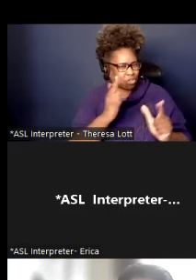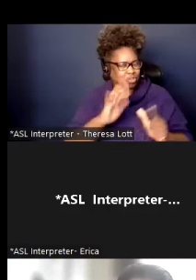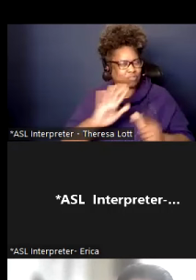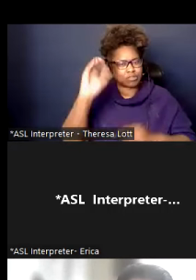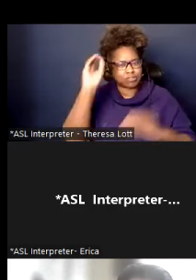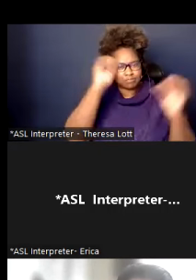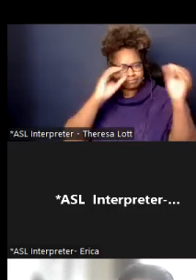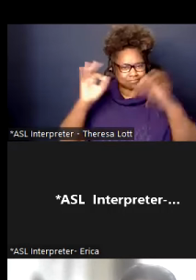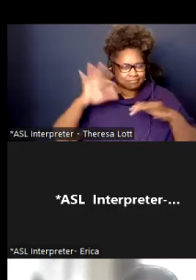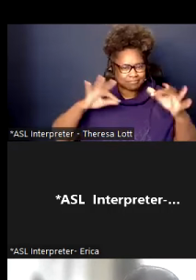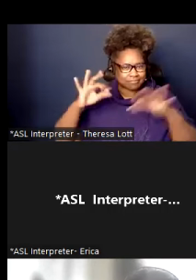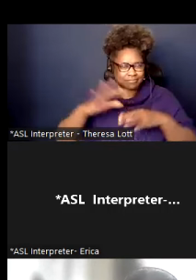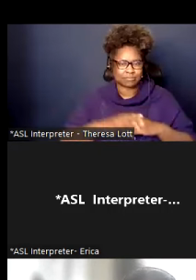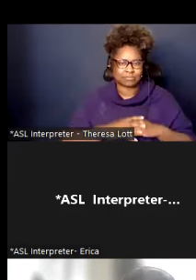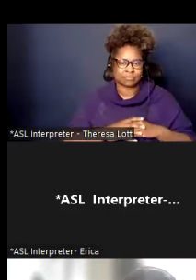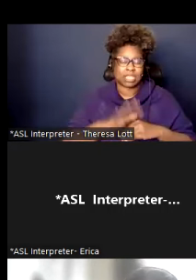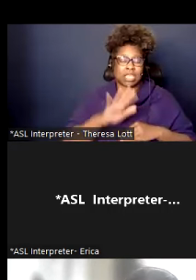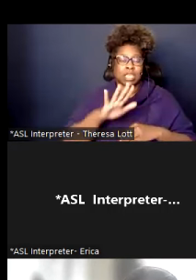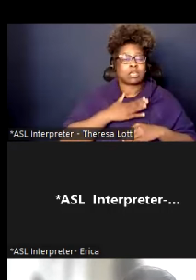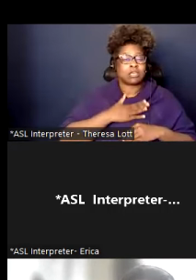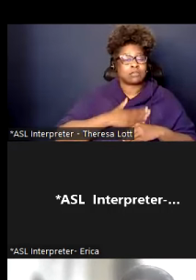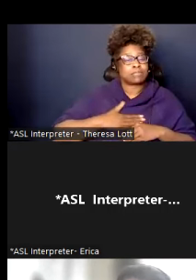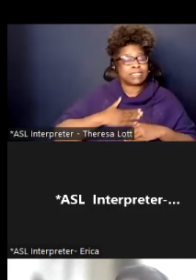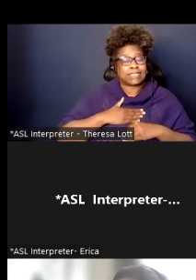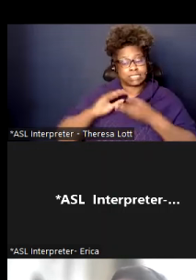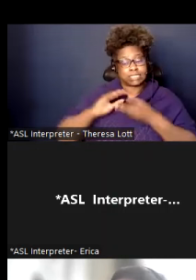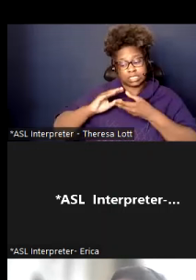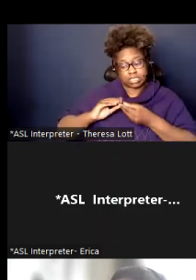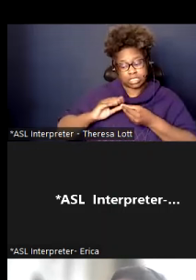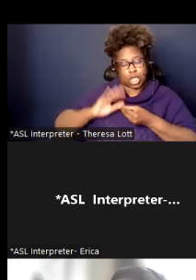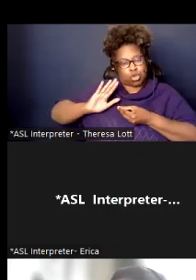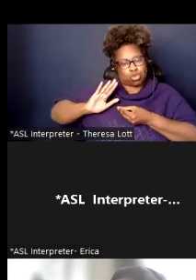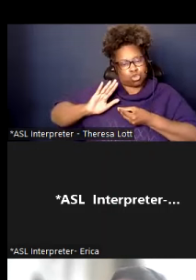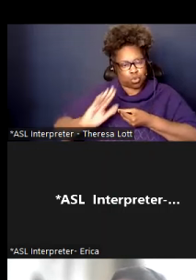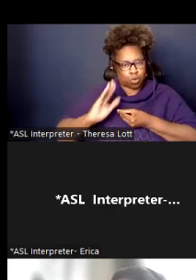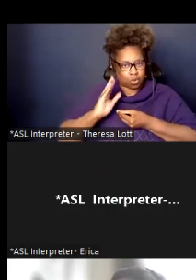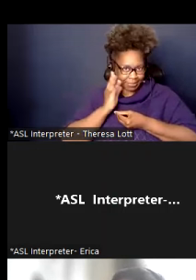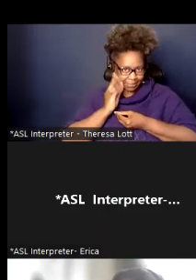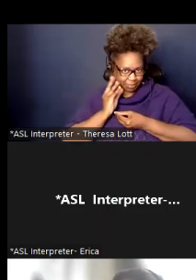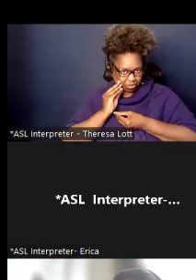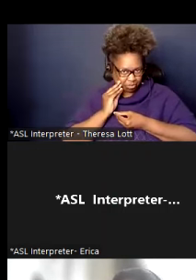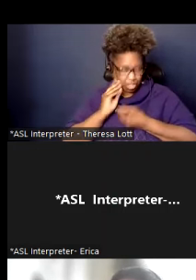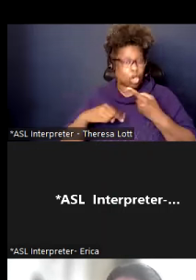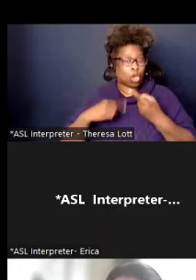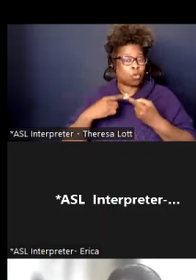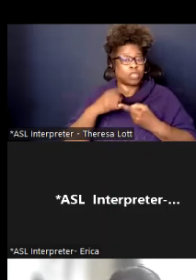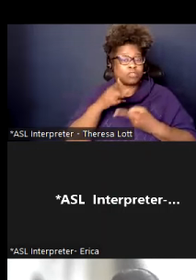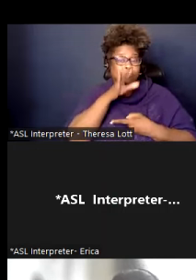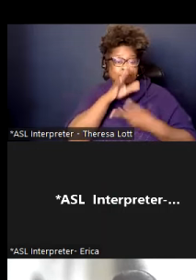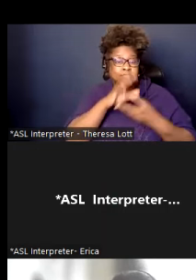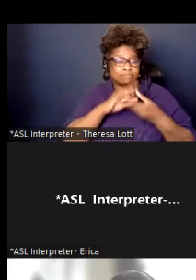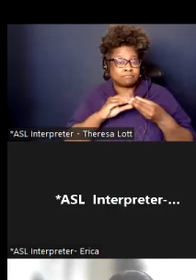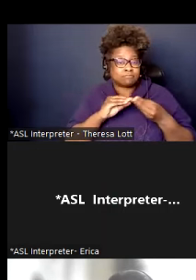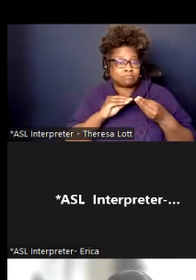Also, please speak from your own experience and use I statements.